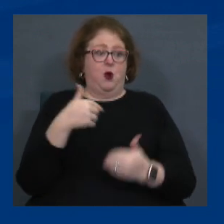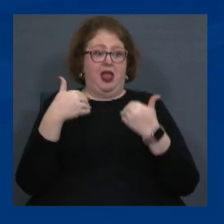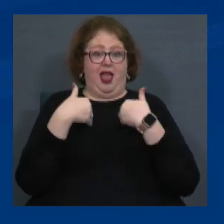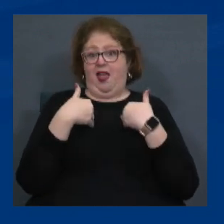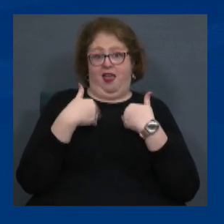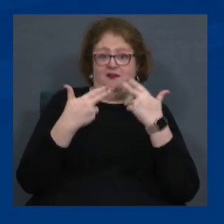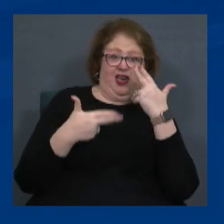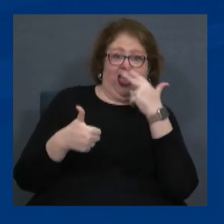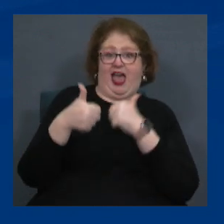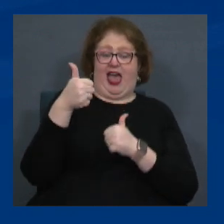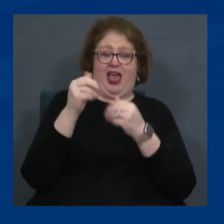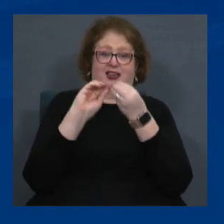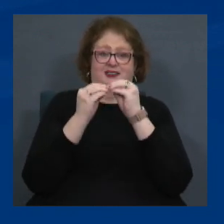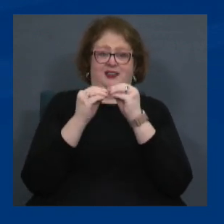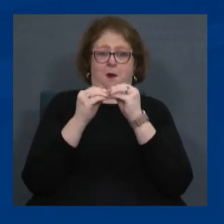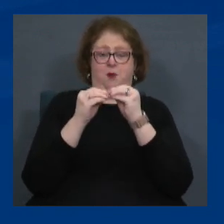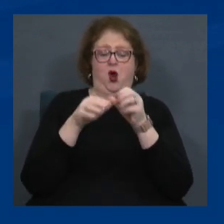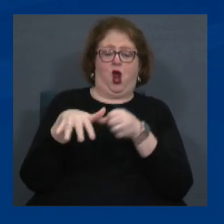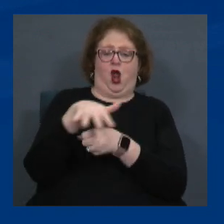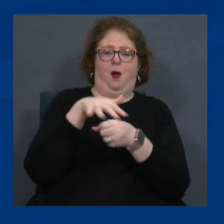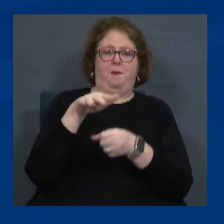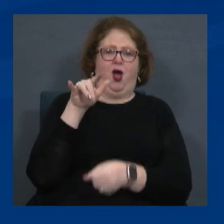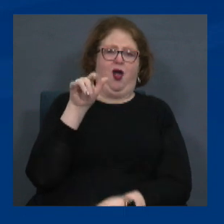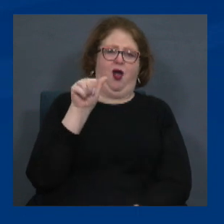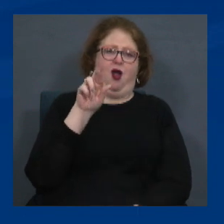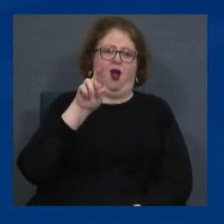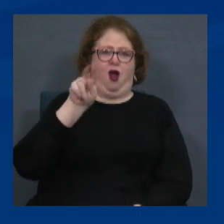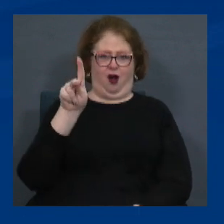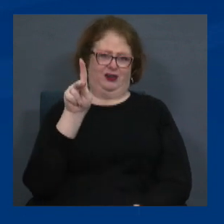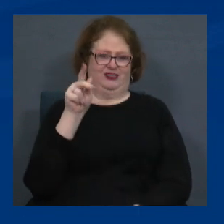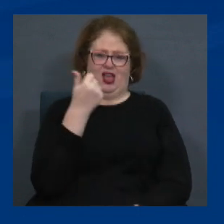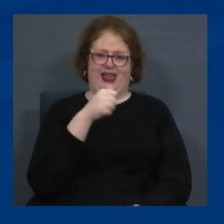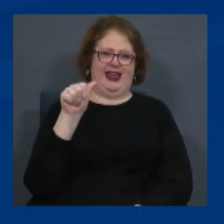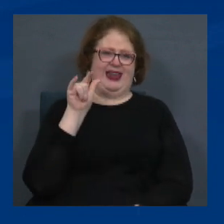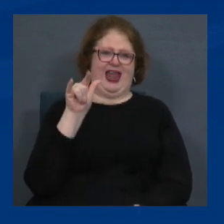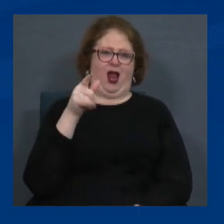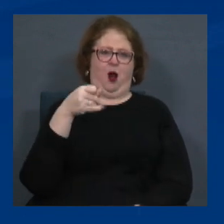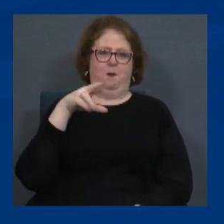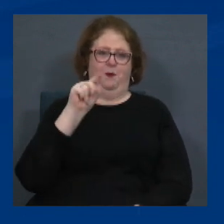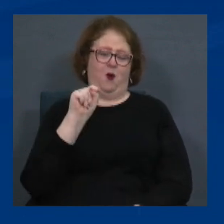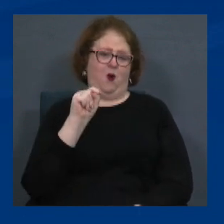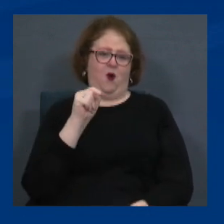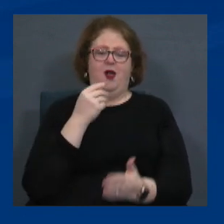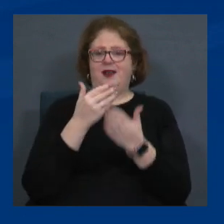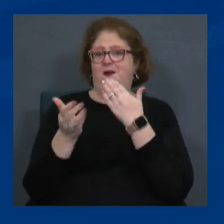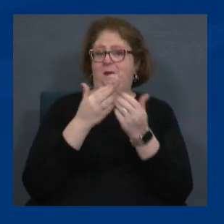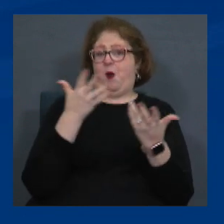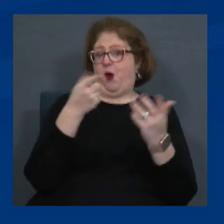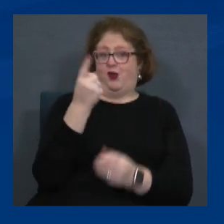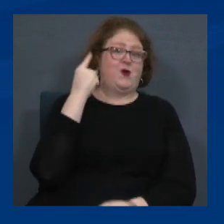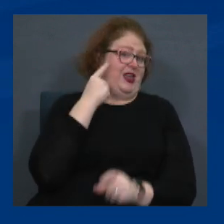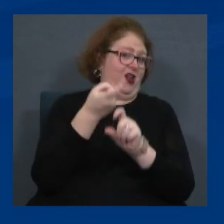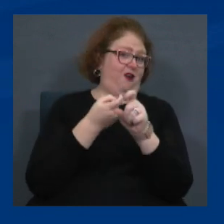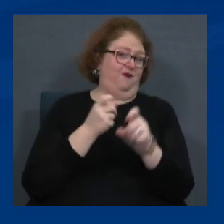in Arkansas, in spite of what we might hear from the folks up in Northwest.